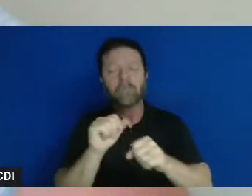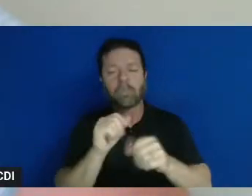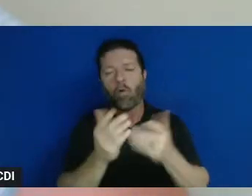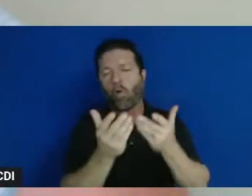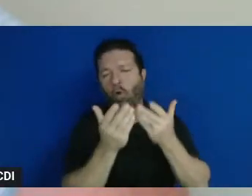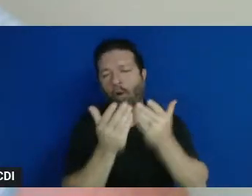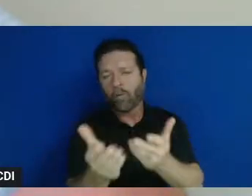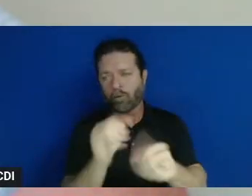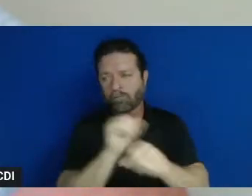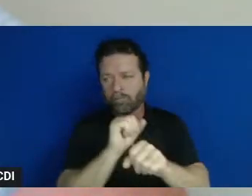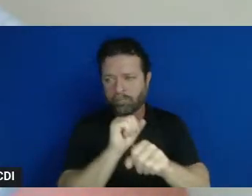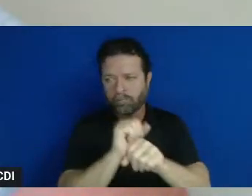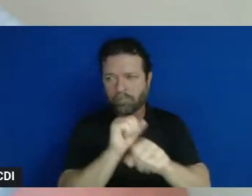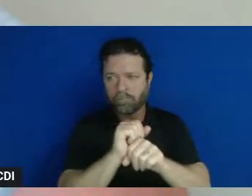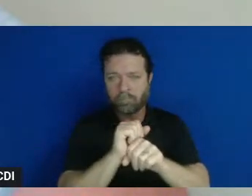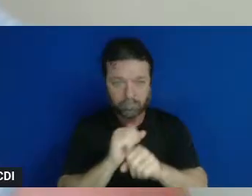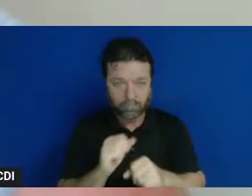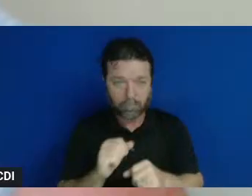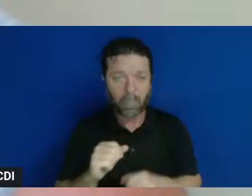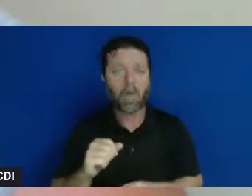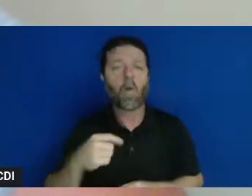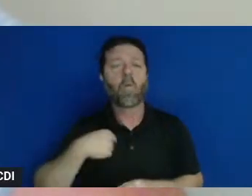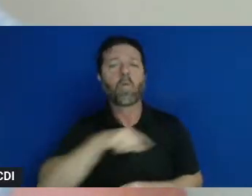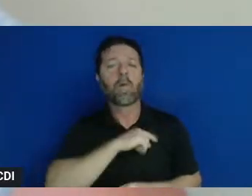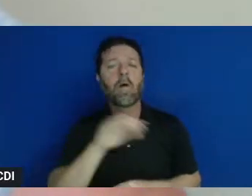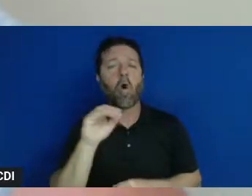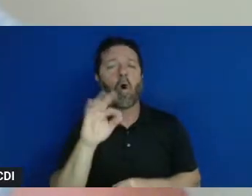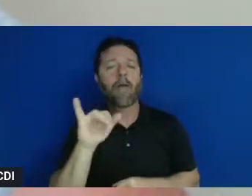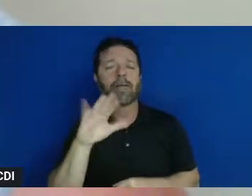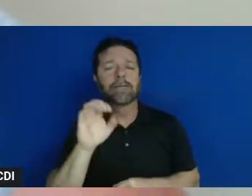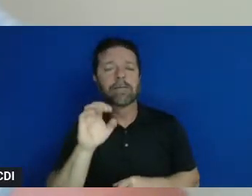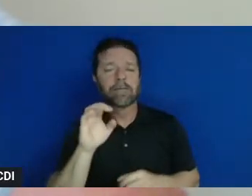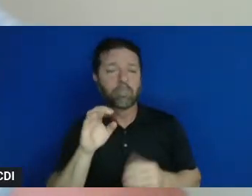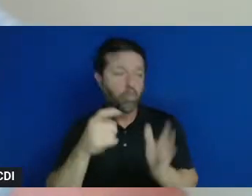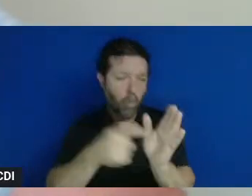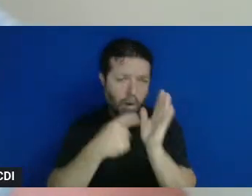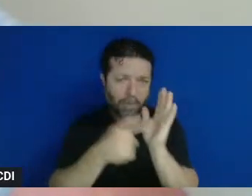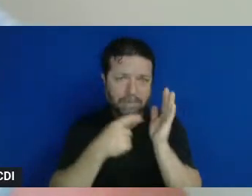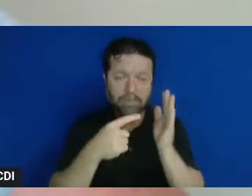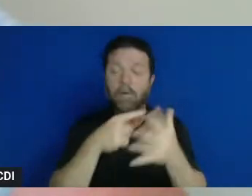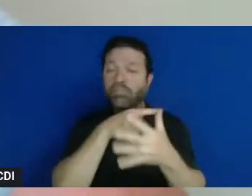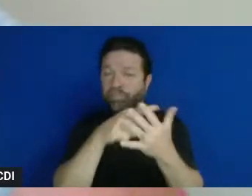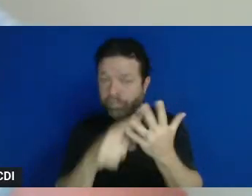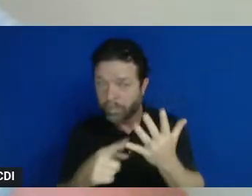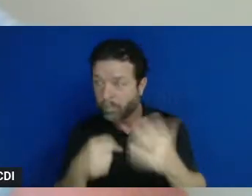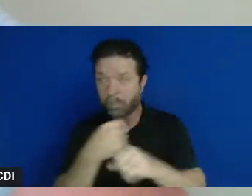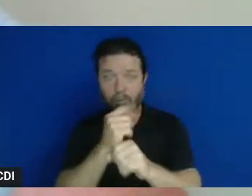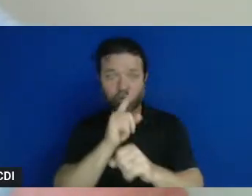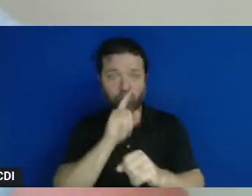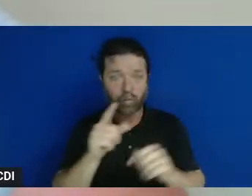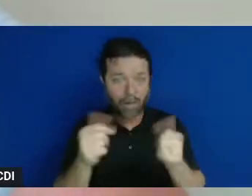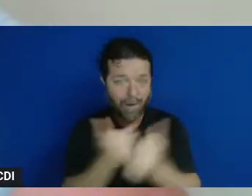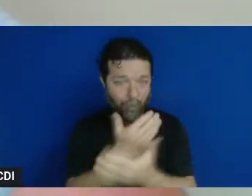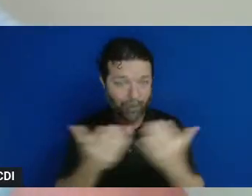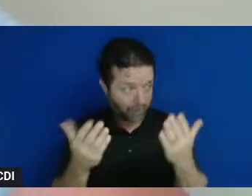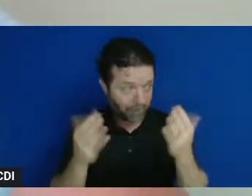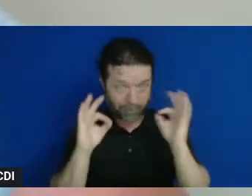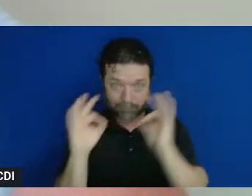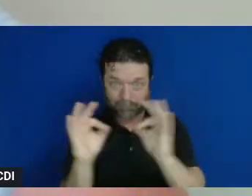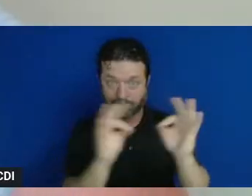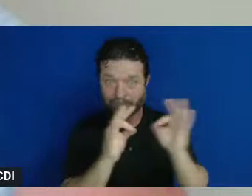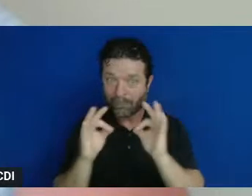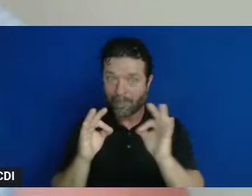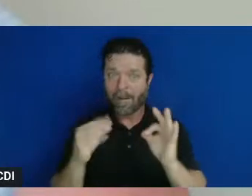over, office verification or office requirements, making sure that they have an understanding of what they need. And if